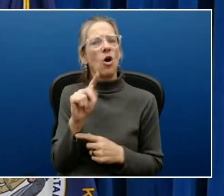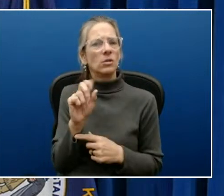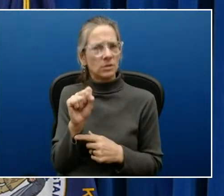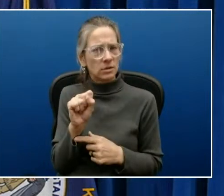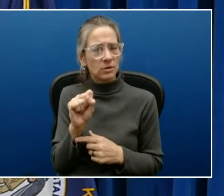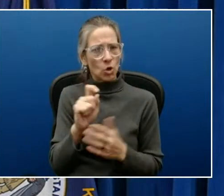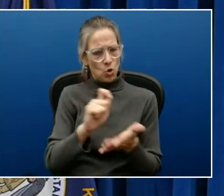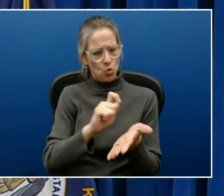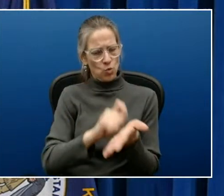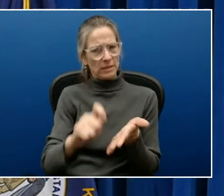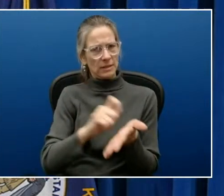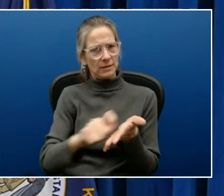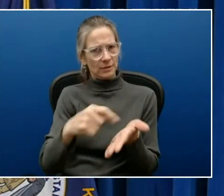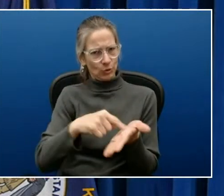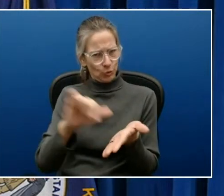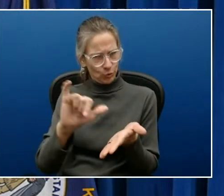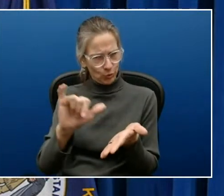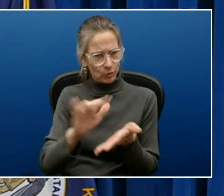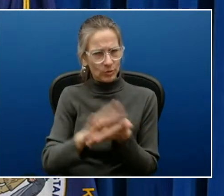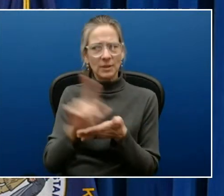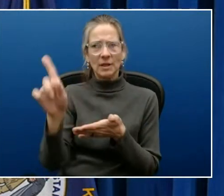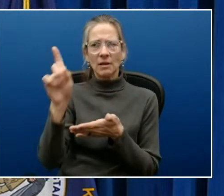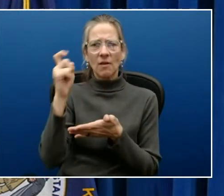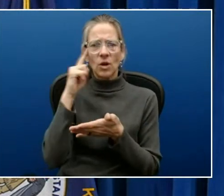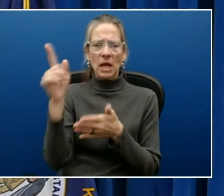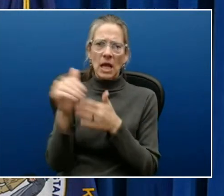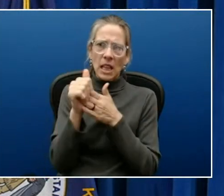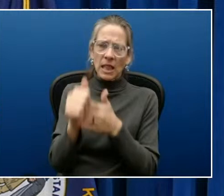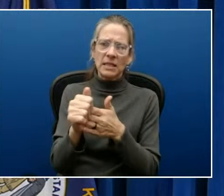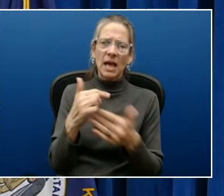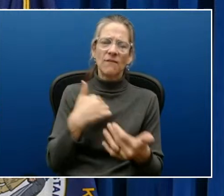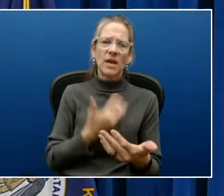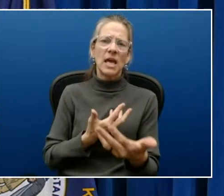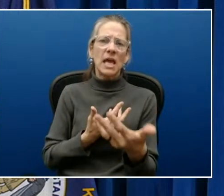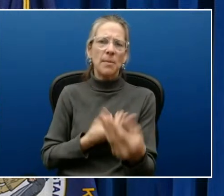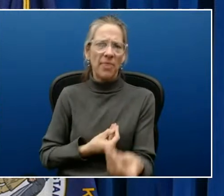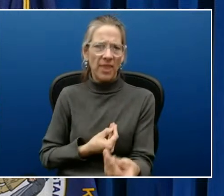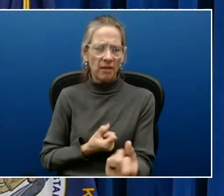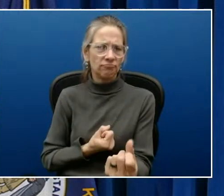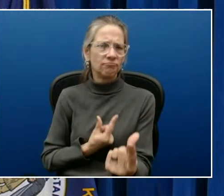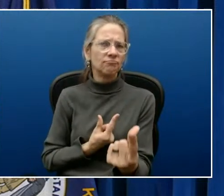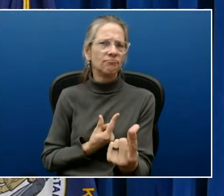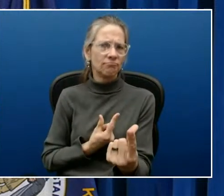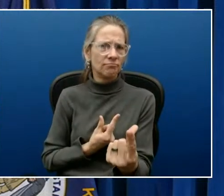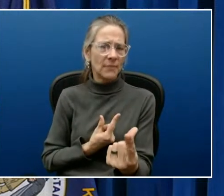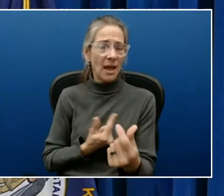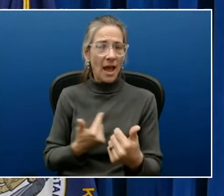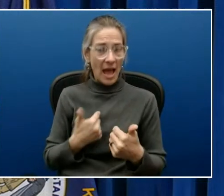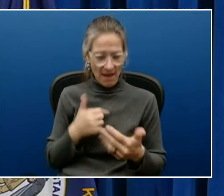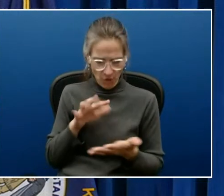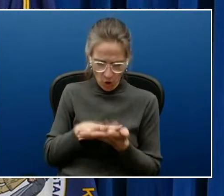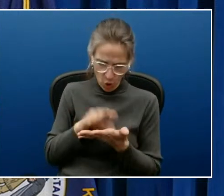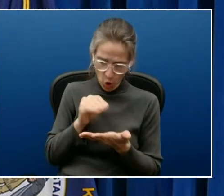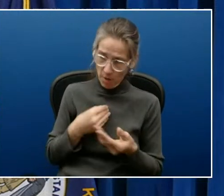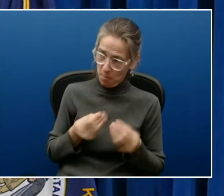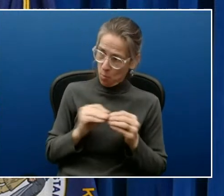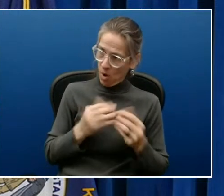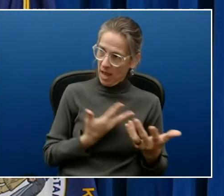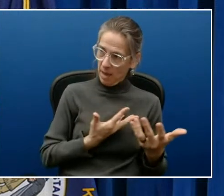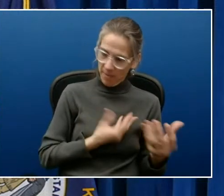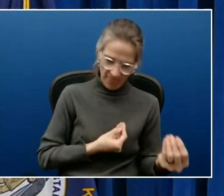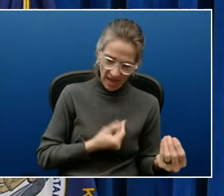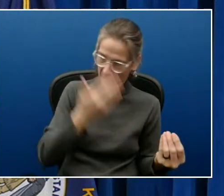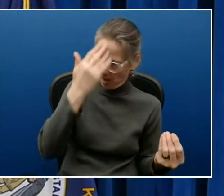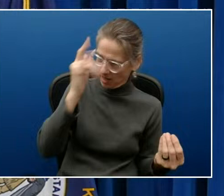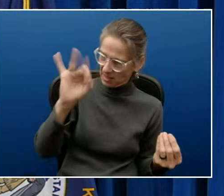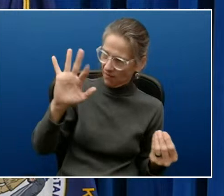word. He is also a governor who leads with empathy, and I have learned how to be more empathetic because of his leadership. The